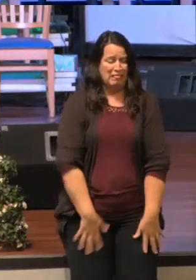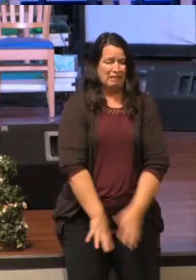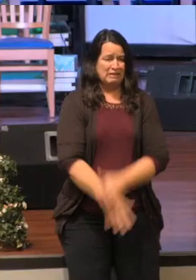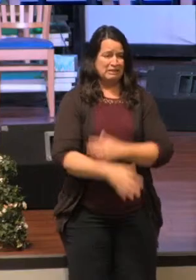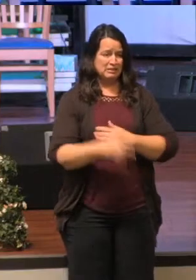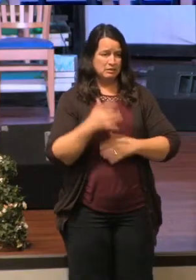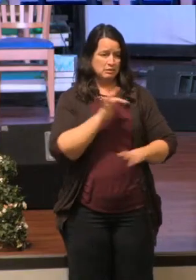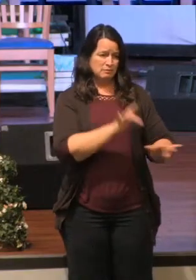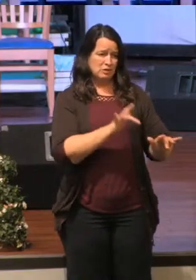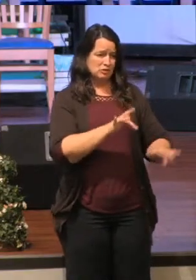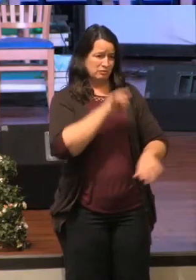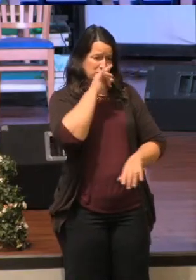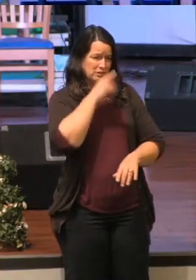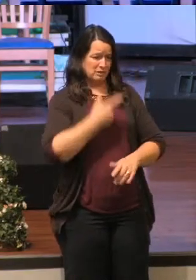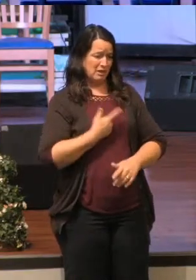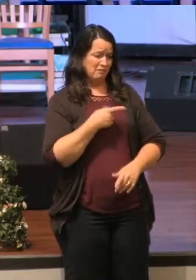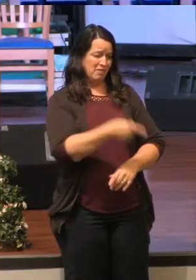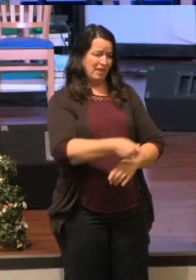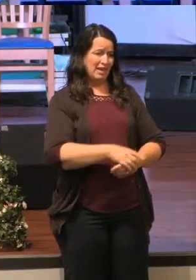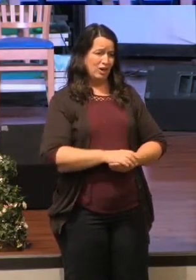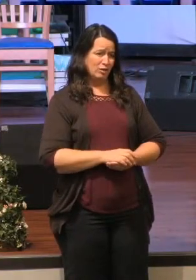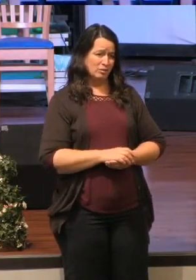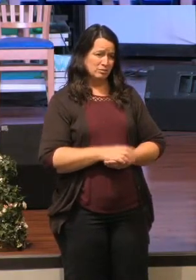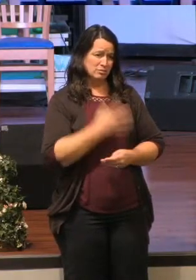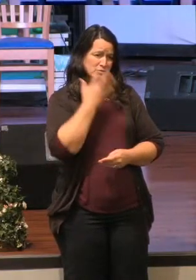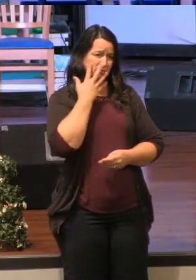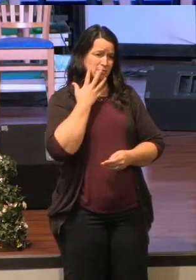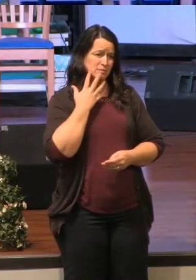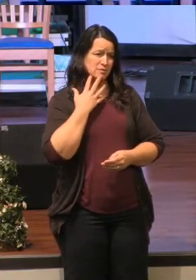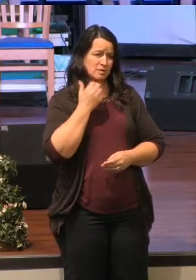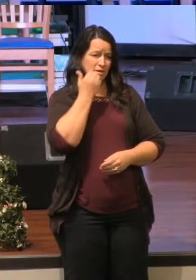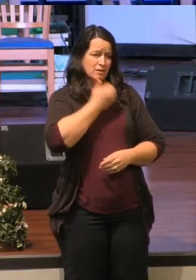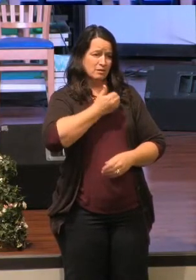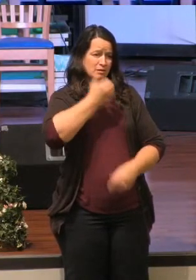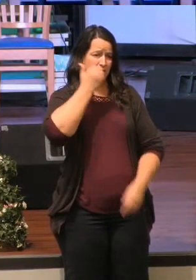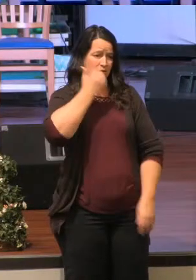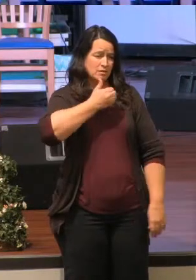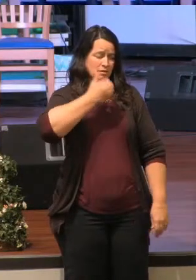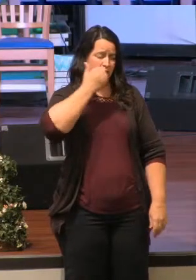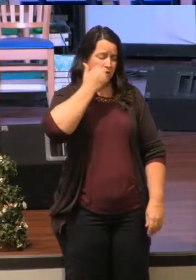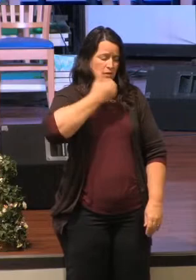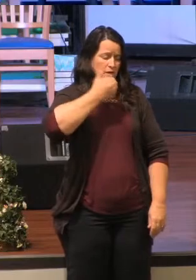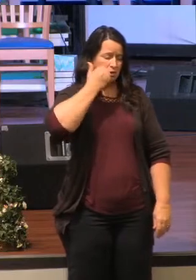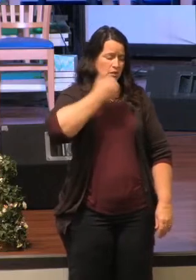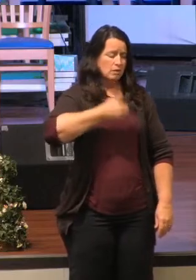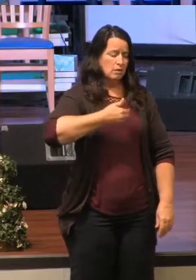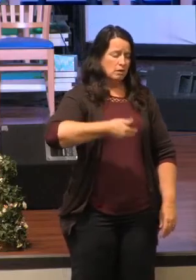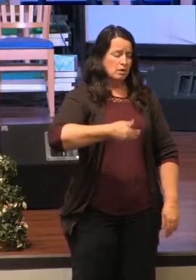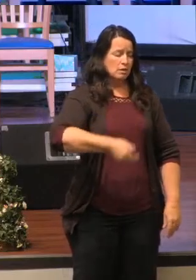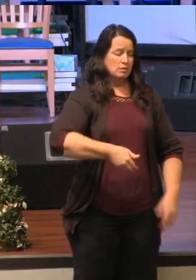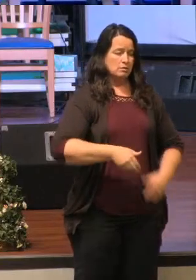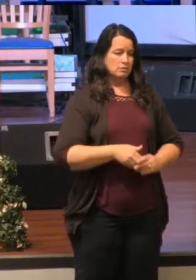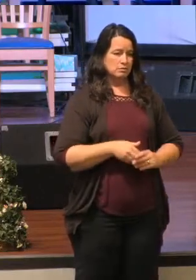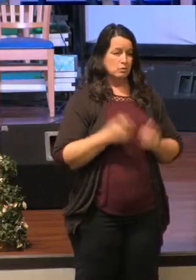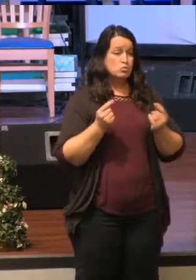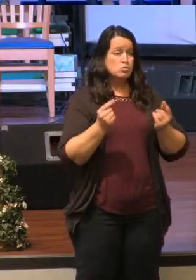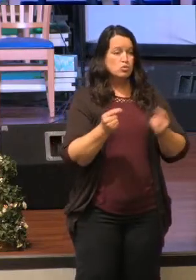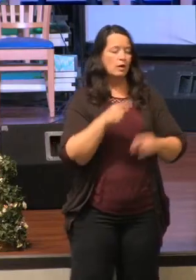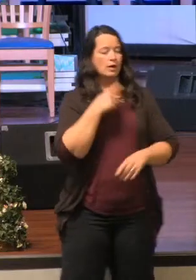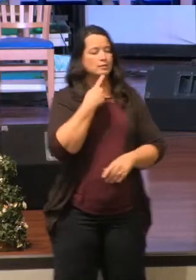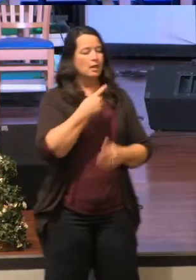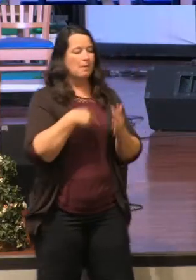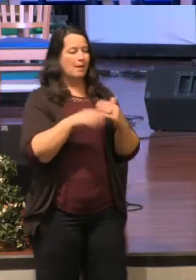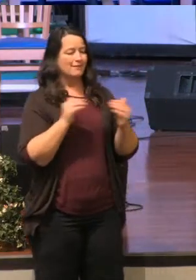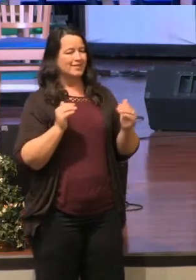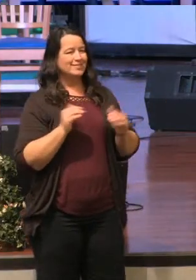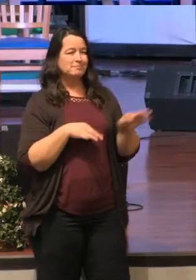felt sorry for that kid that lived there in that squalor day in, day out. I didn't know anything else to do, so I just started telling him about